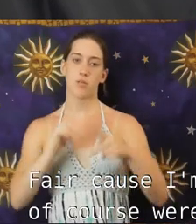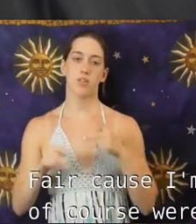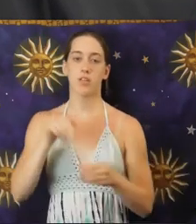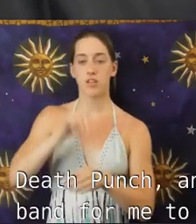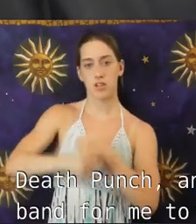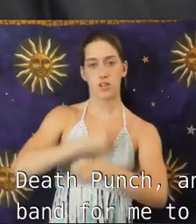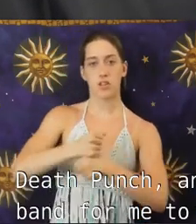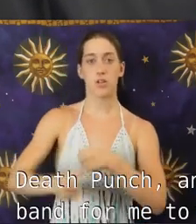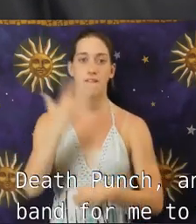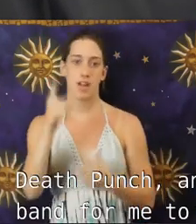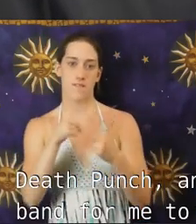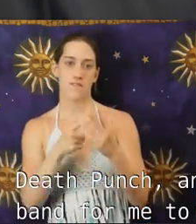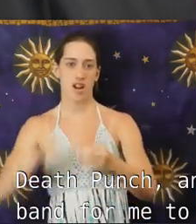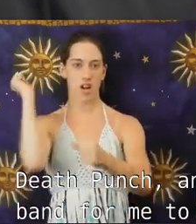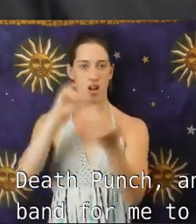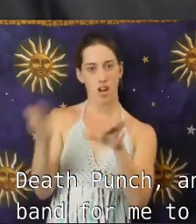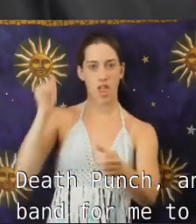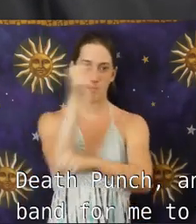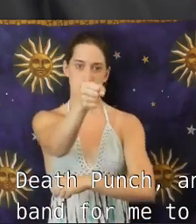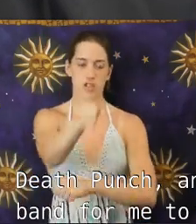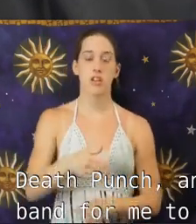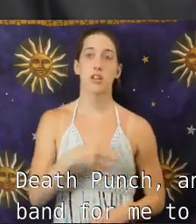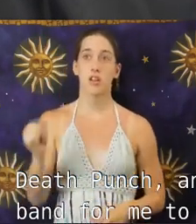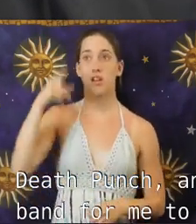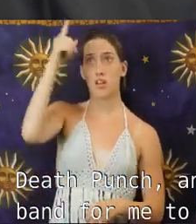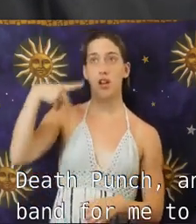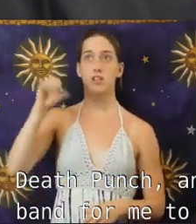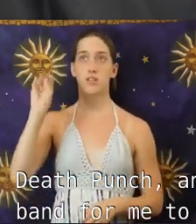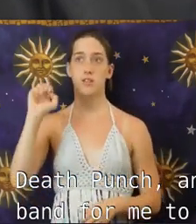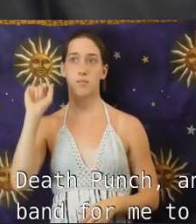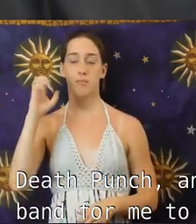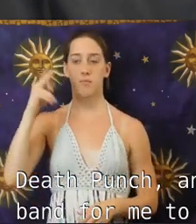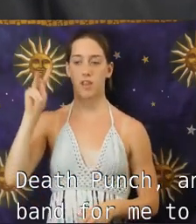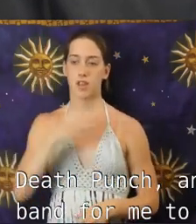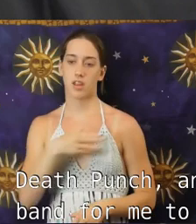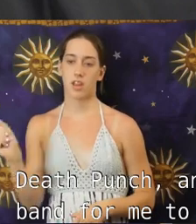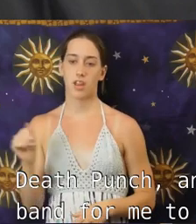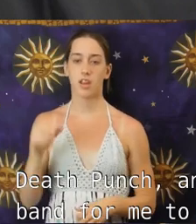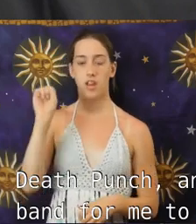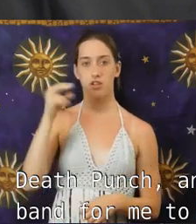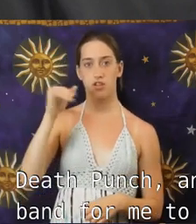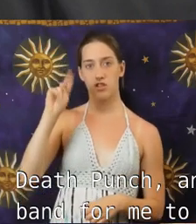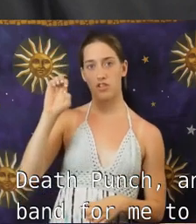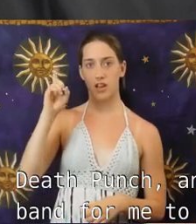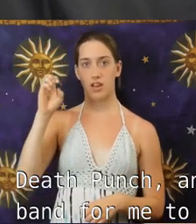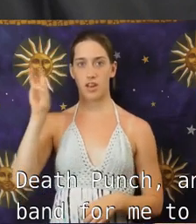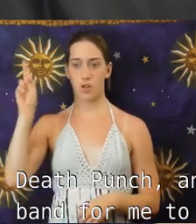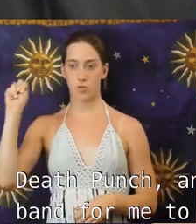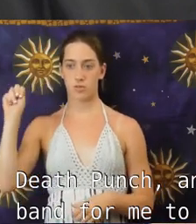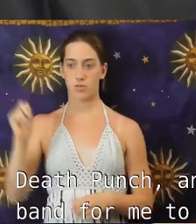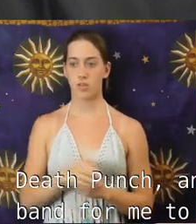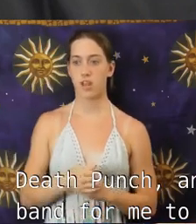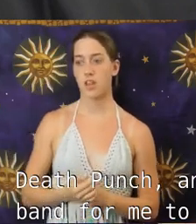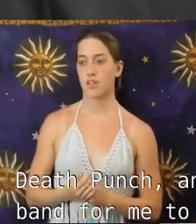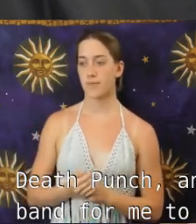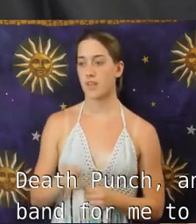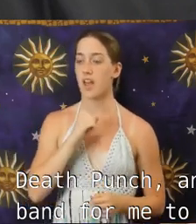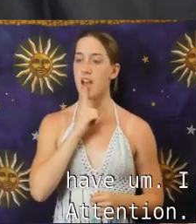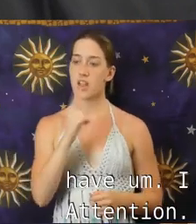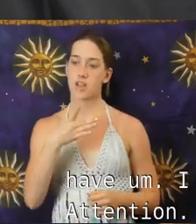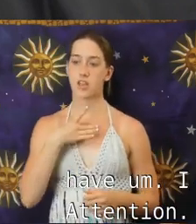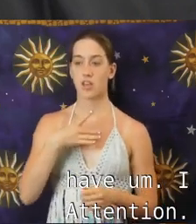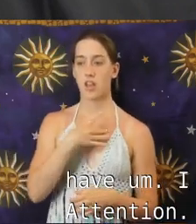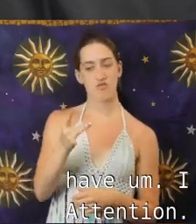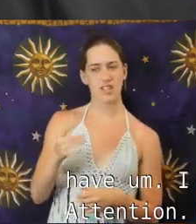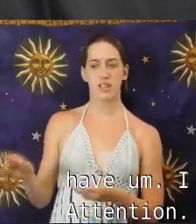Godsmack, Five Finger Death Punch, and Shinedown. Shinedown was kind of a heavy band for me to see in the good way, just because